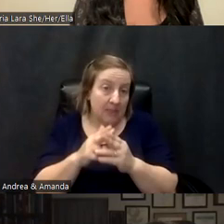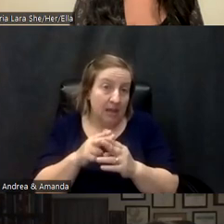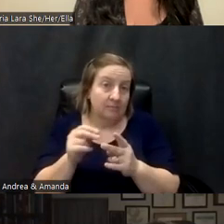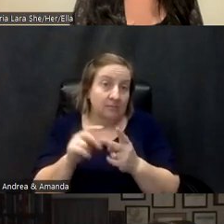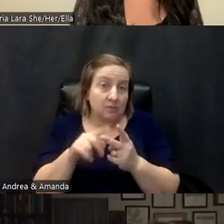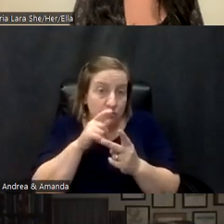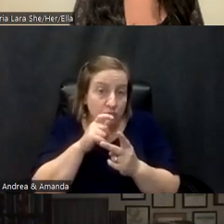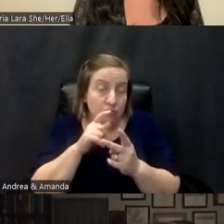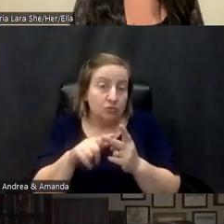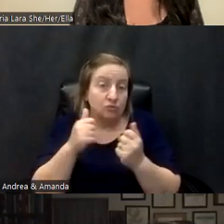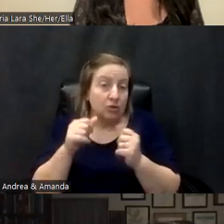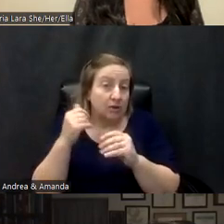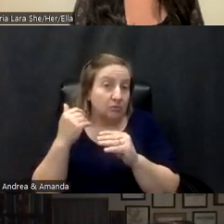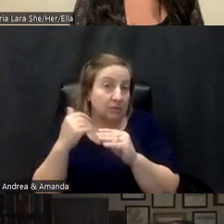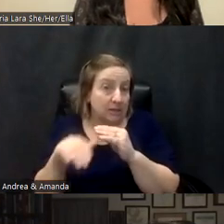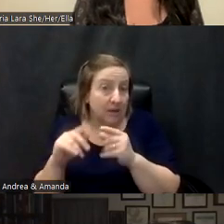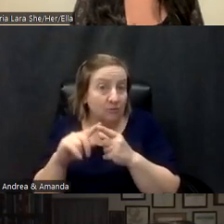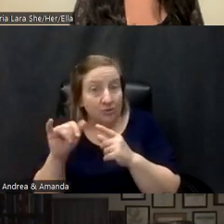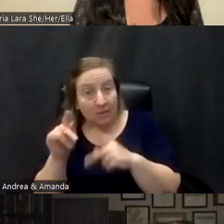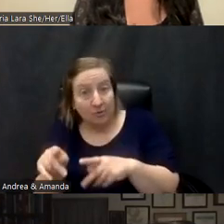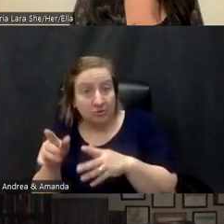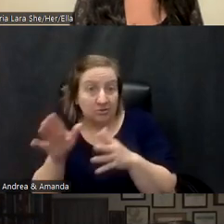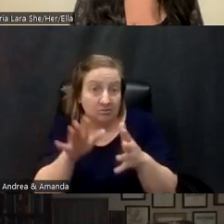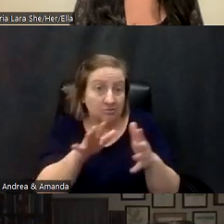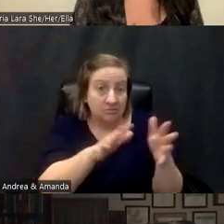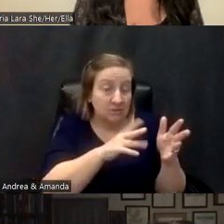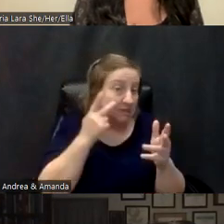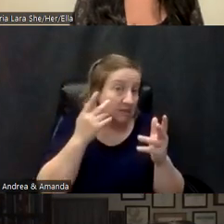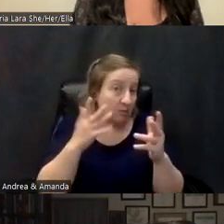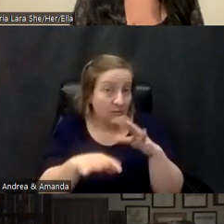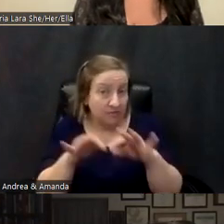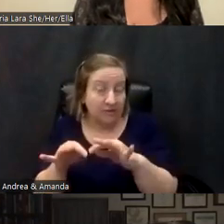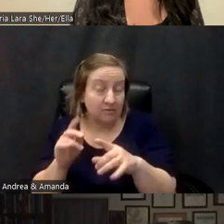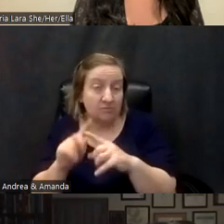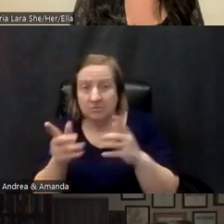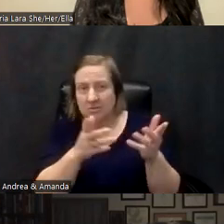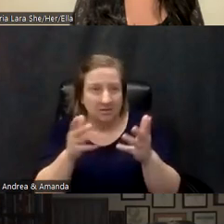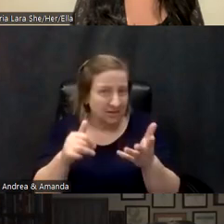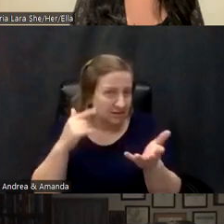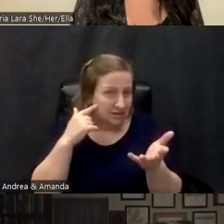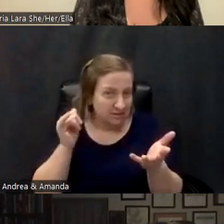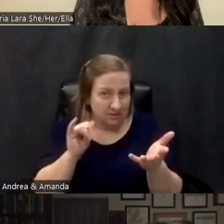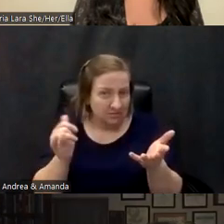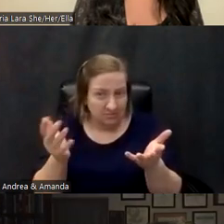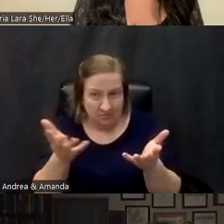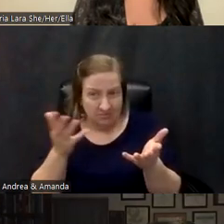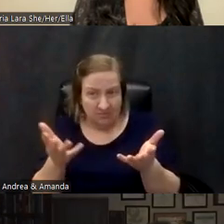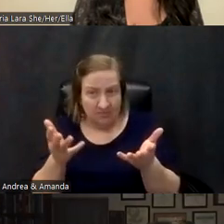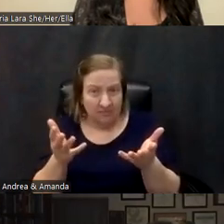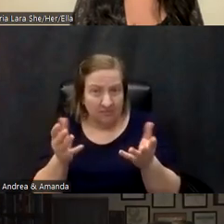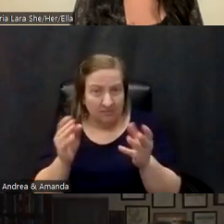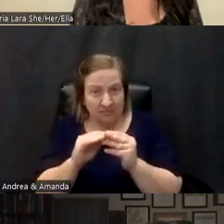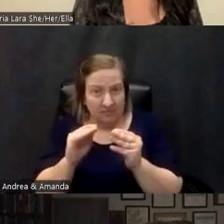if we can send an email to this person or that person and see what we find out. How, I mean, does that sound like a, like